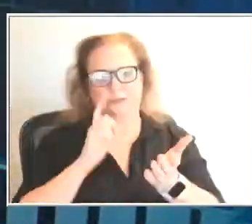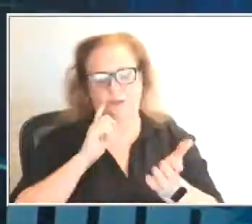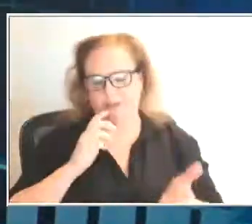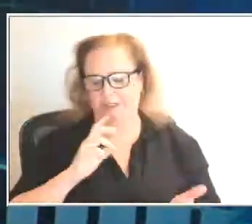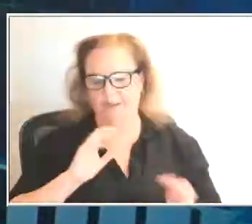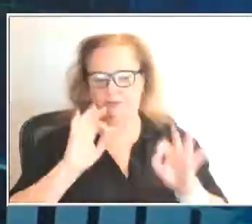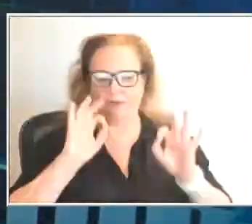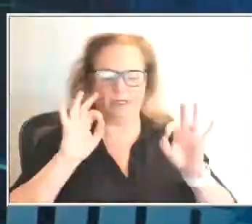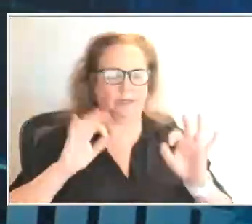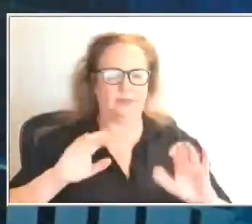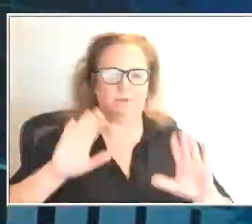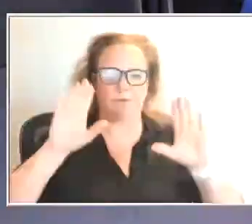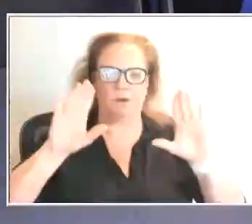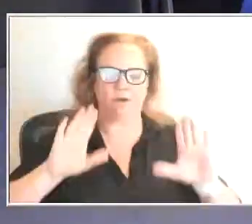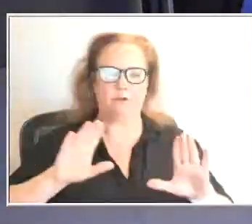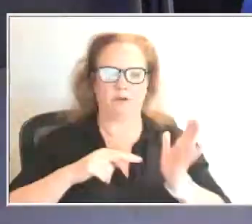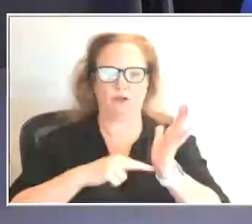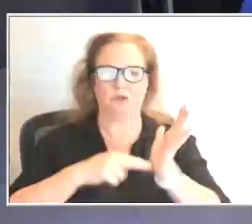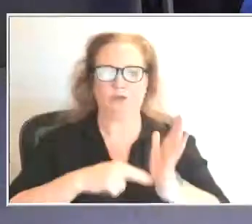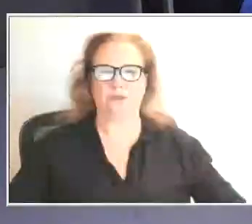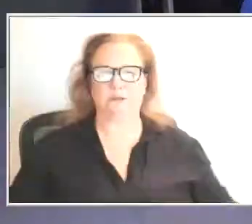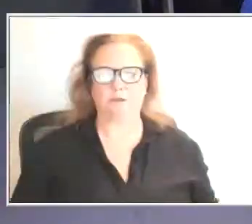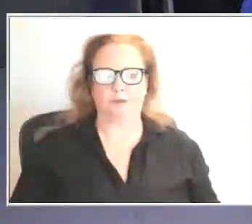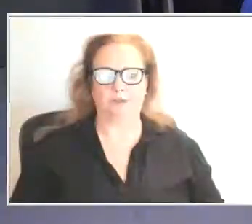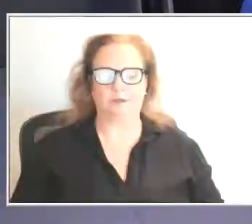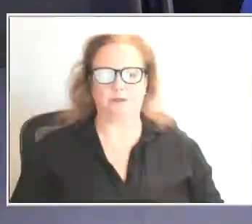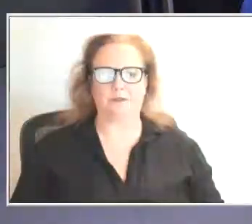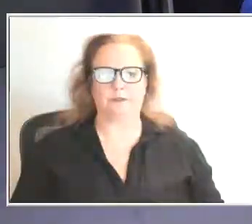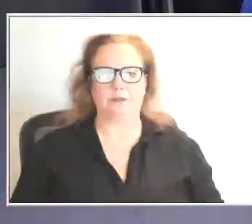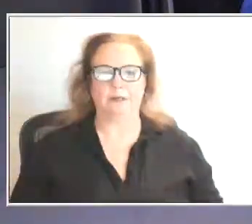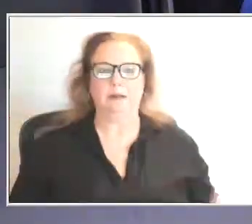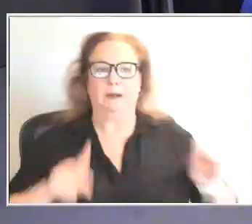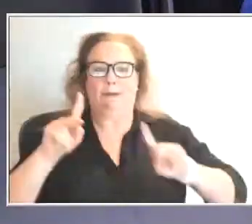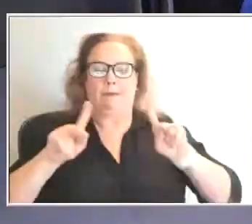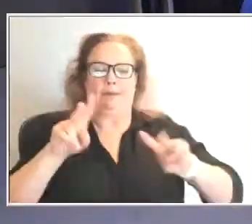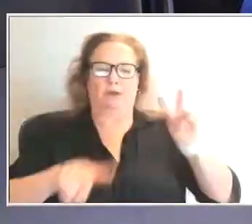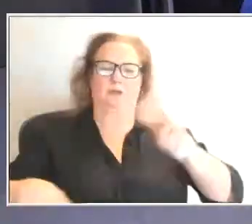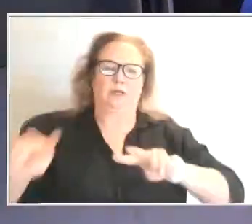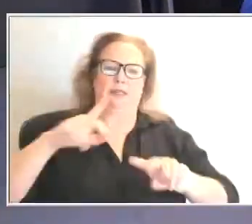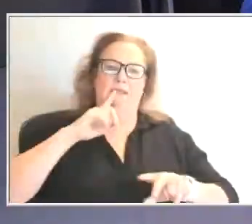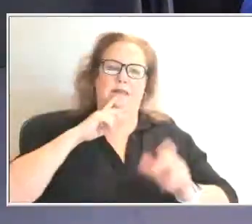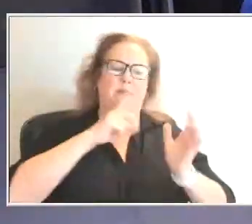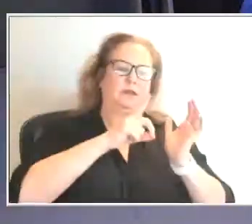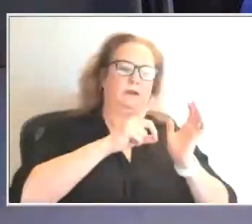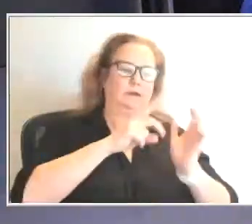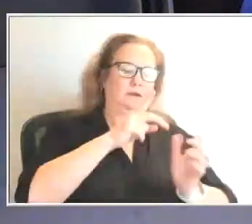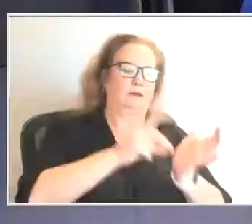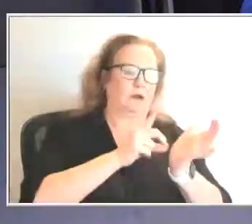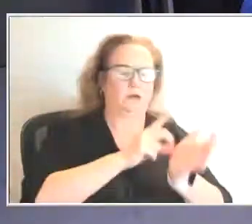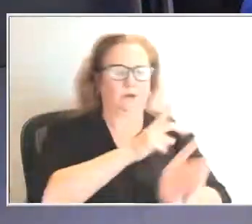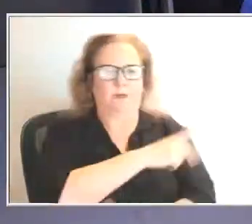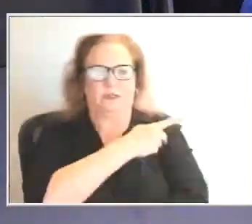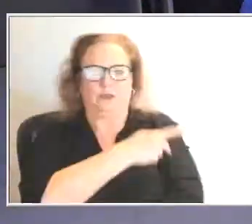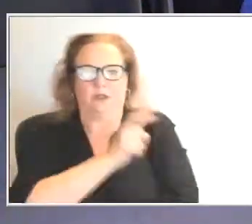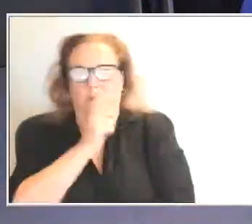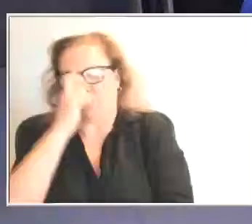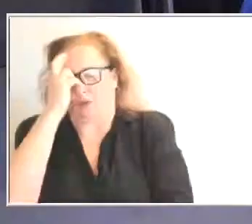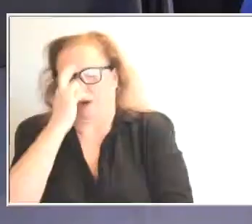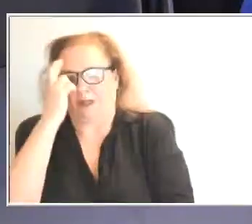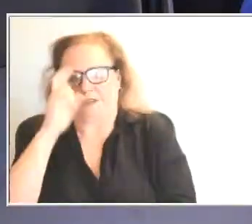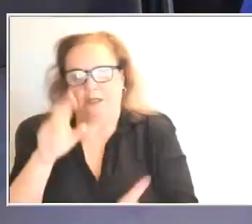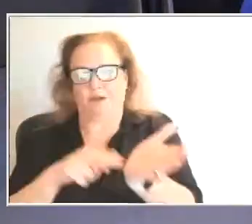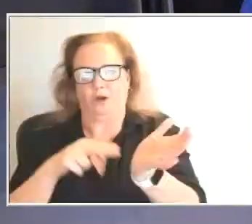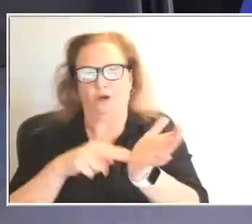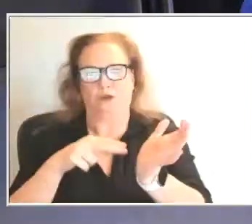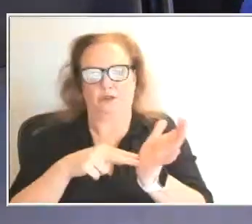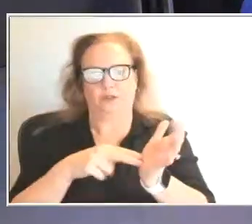profession. You know, I think people look at it and they say, oh, the physician did this, physician did that. What they don't realize is really the nurses are doing